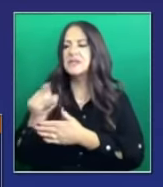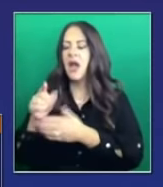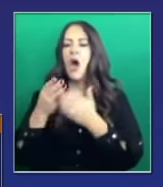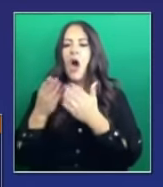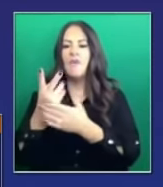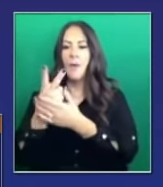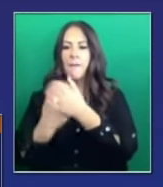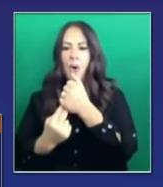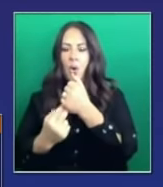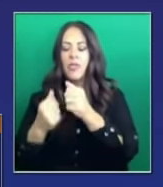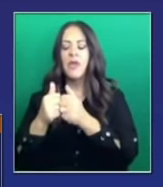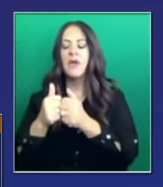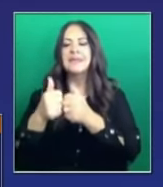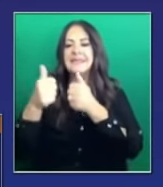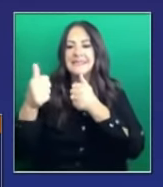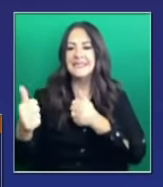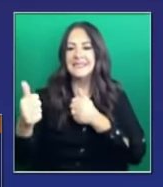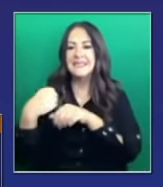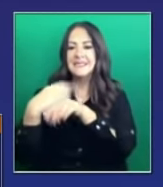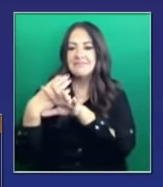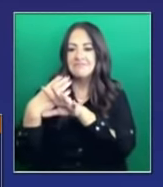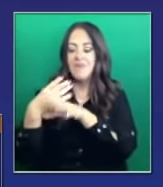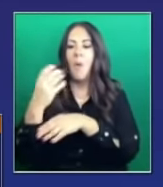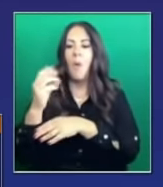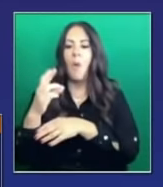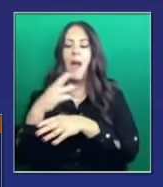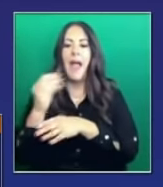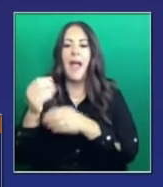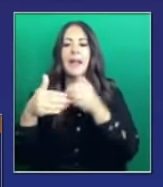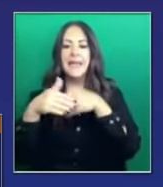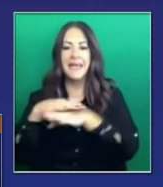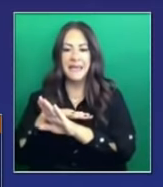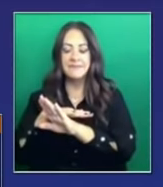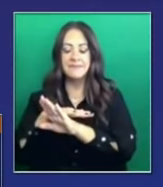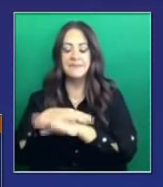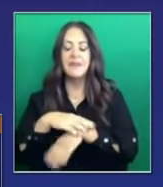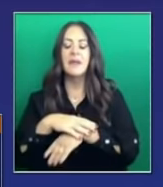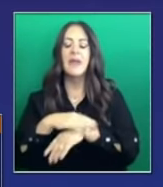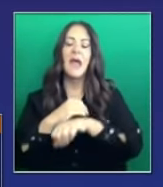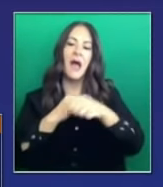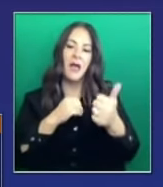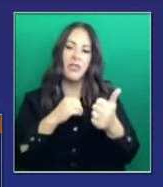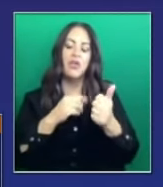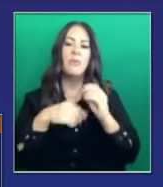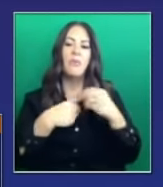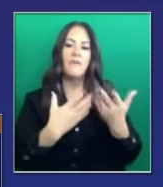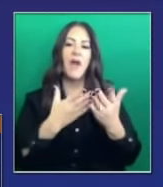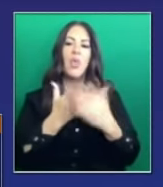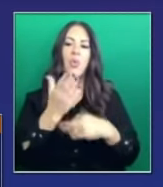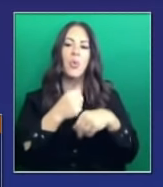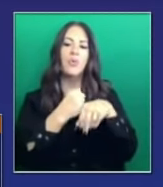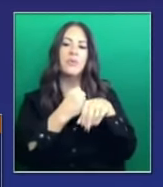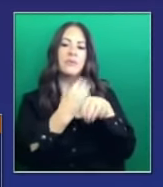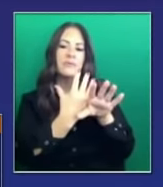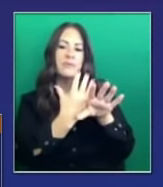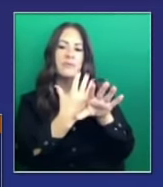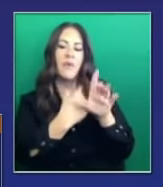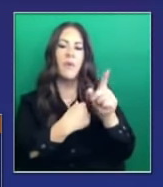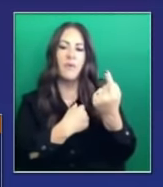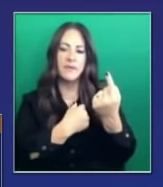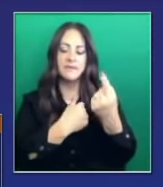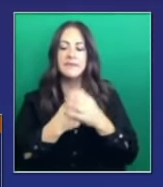current guidelines. That was the current status as it relates to what is in place as we speak. And I will remind you, in